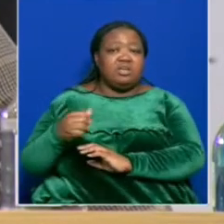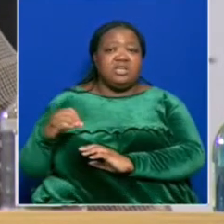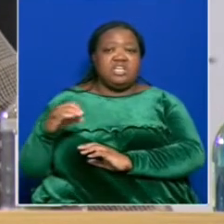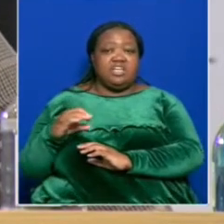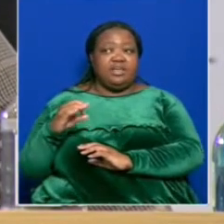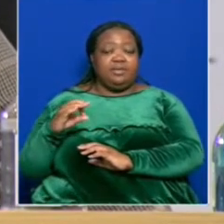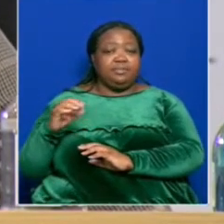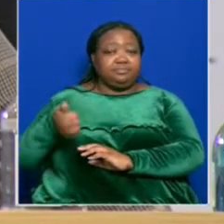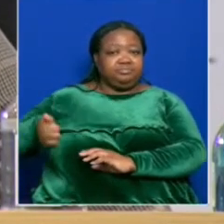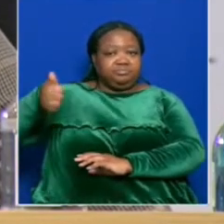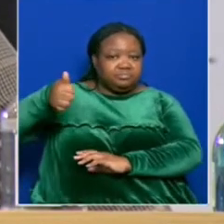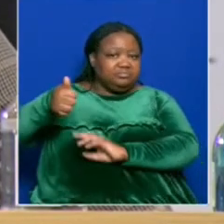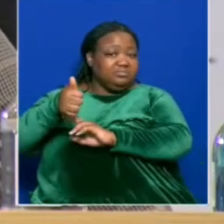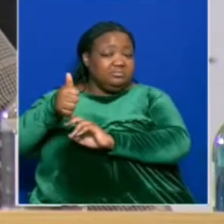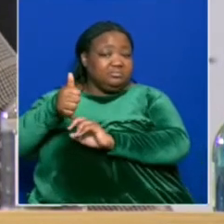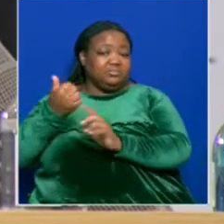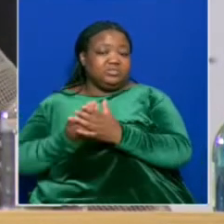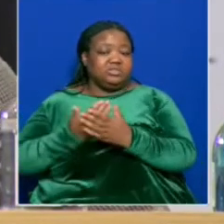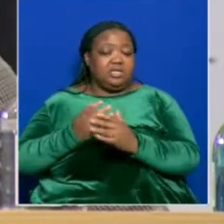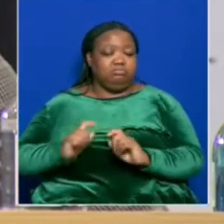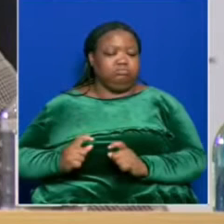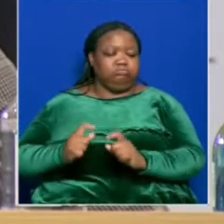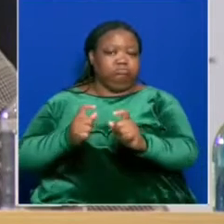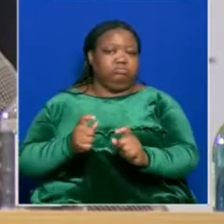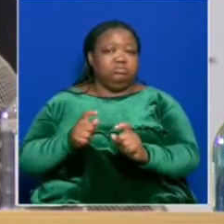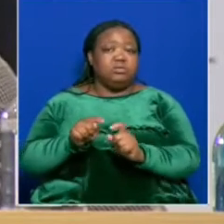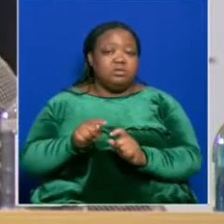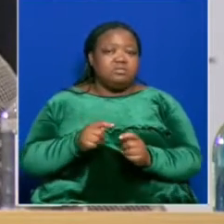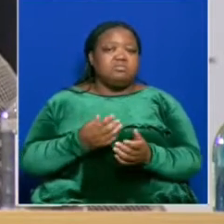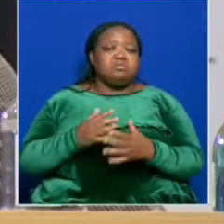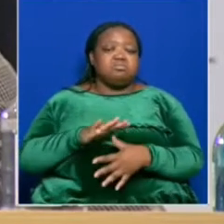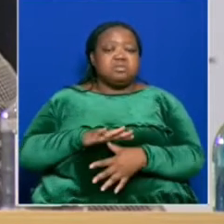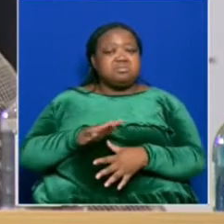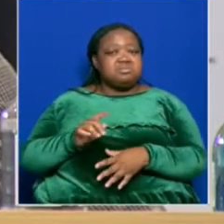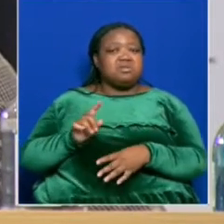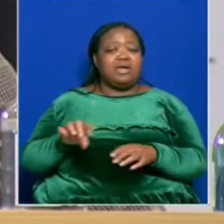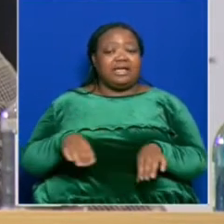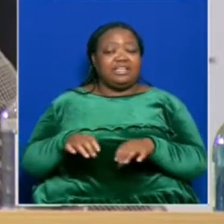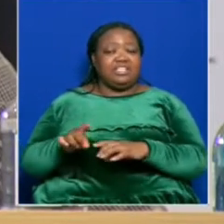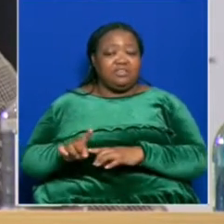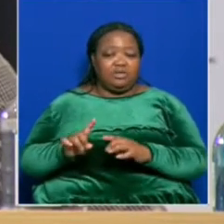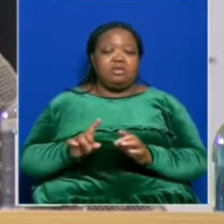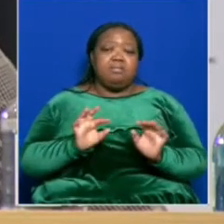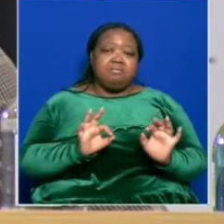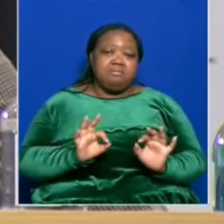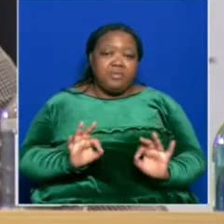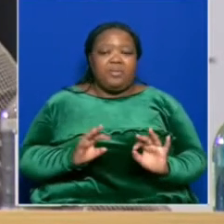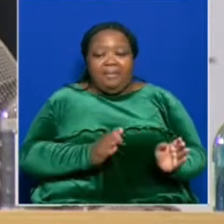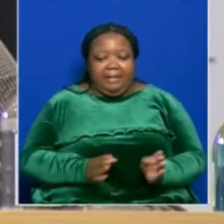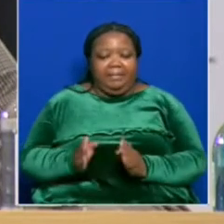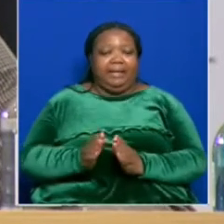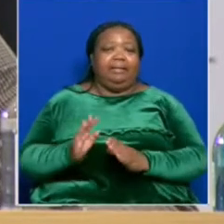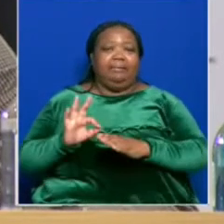to fast-track matters of this nature. But the key exercise is that we need to deal with proper planning exercises, Chair. That's an issue that hasn't been